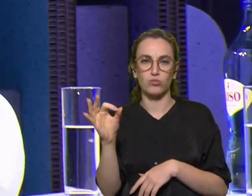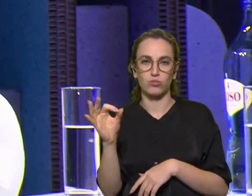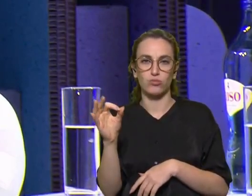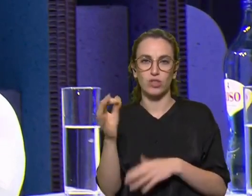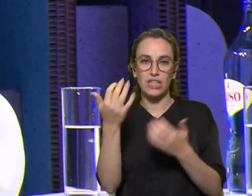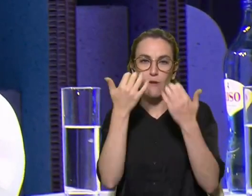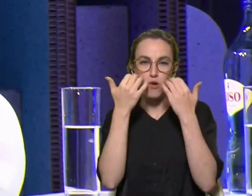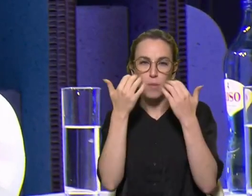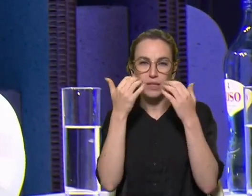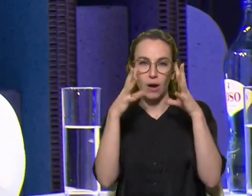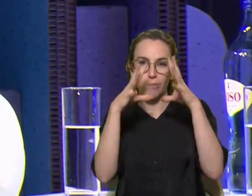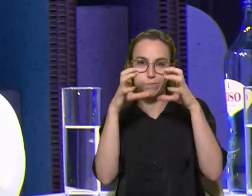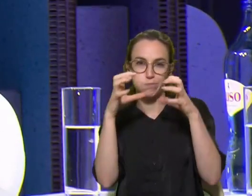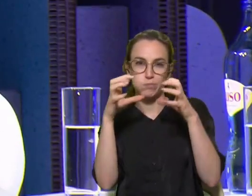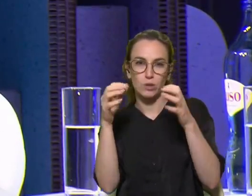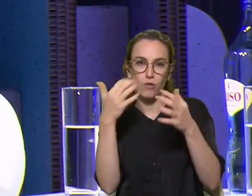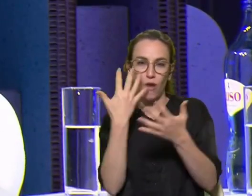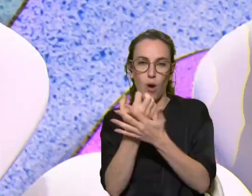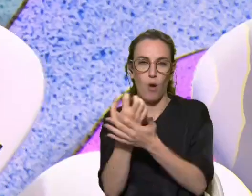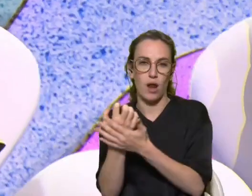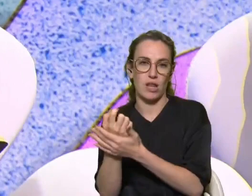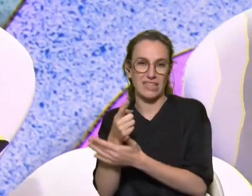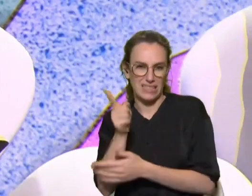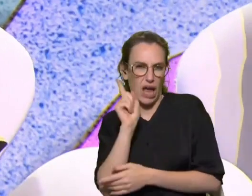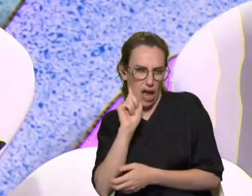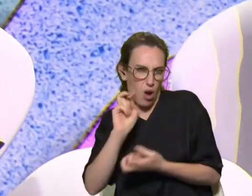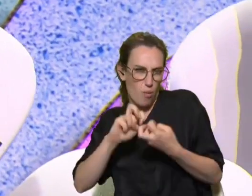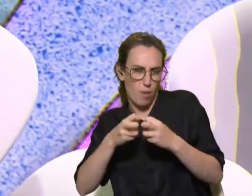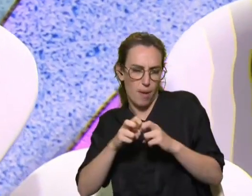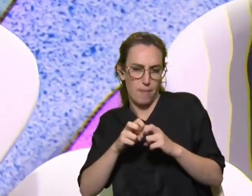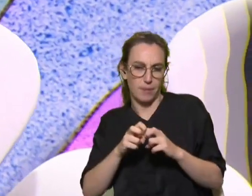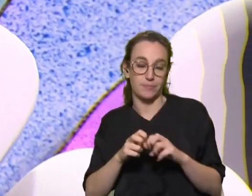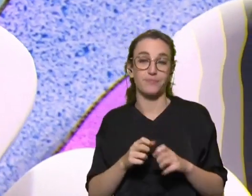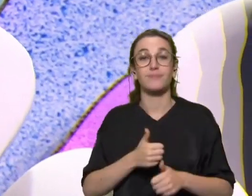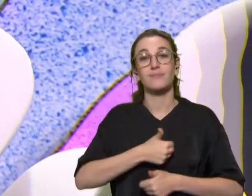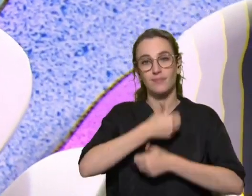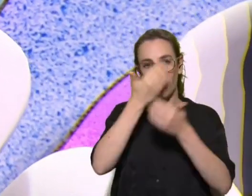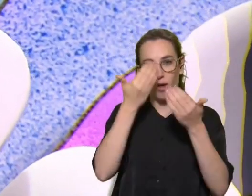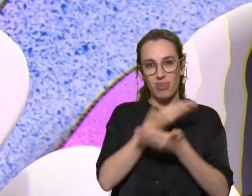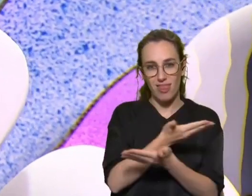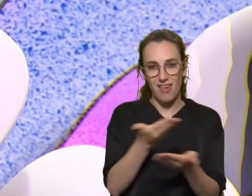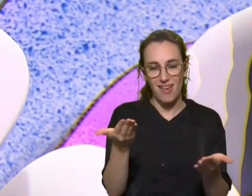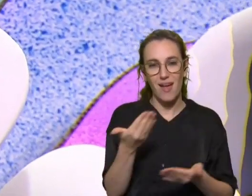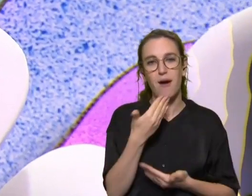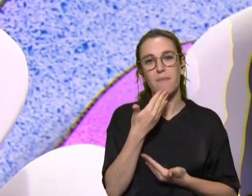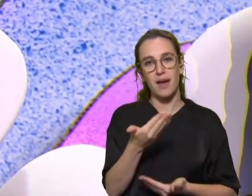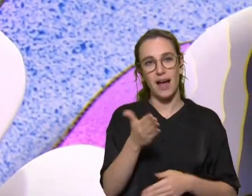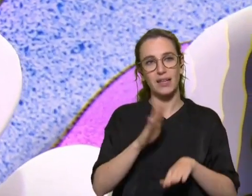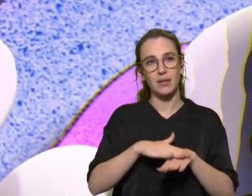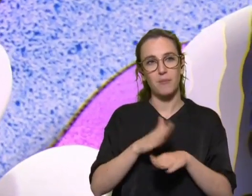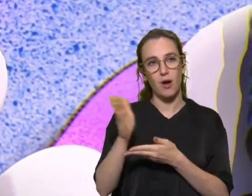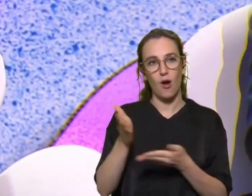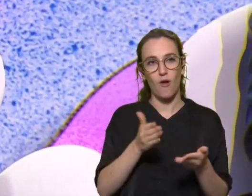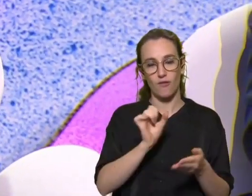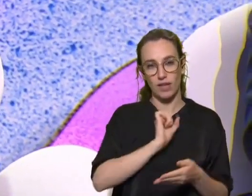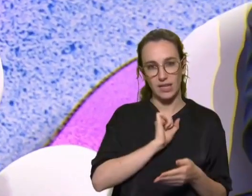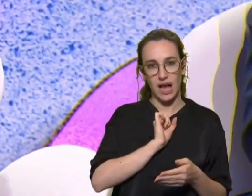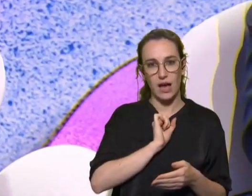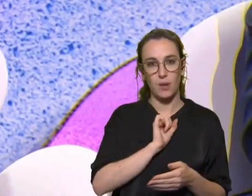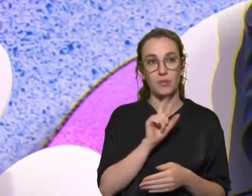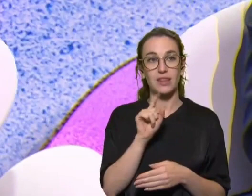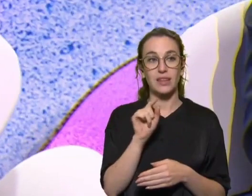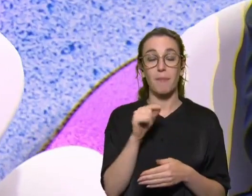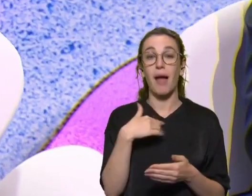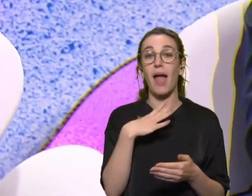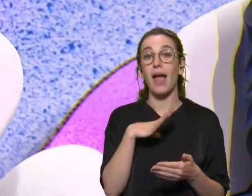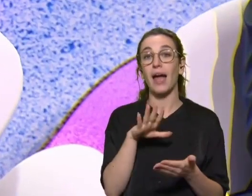A huge amount. I had 93. Thank you very much for the invitation to be